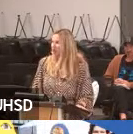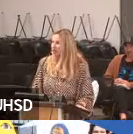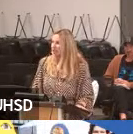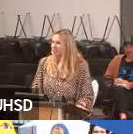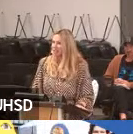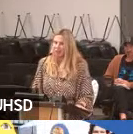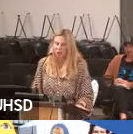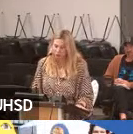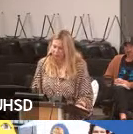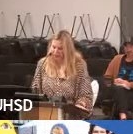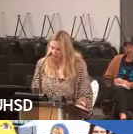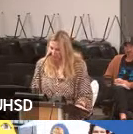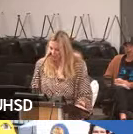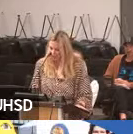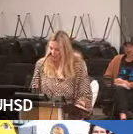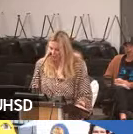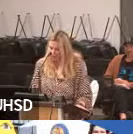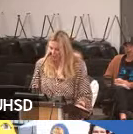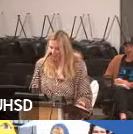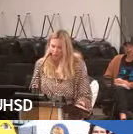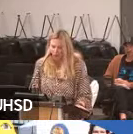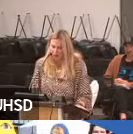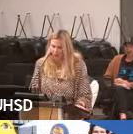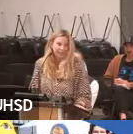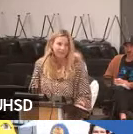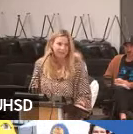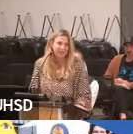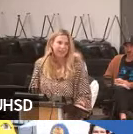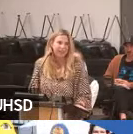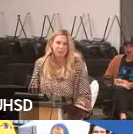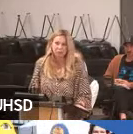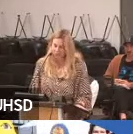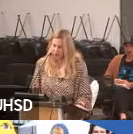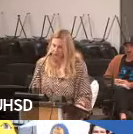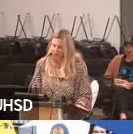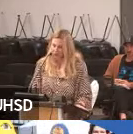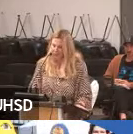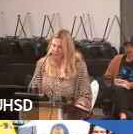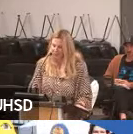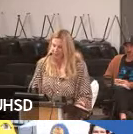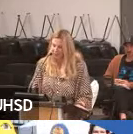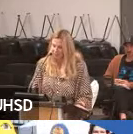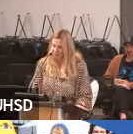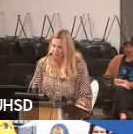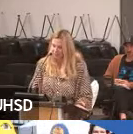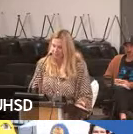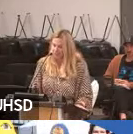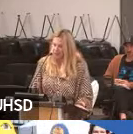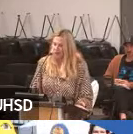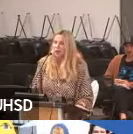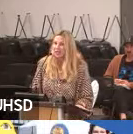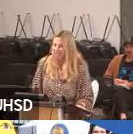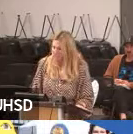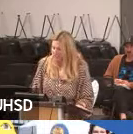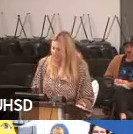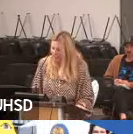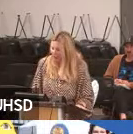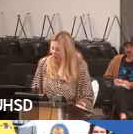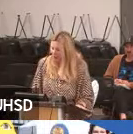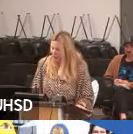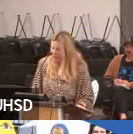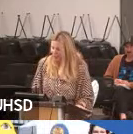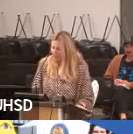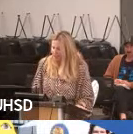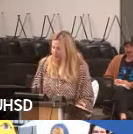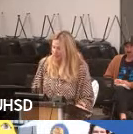courage, open-mindedness, self-awareness, and pursuing new connections. Our orientations are a way to